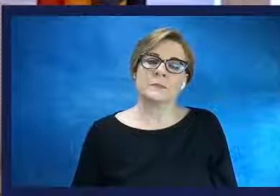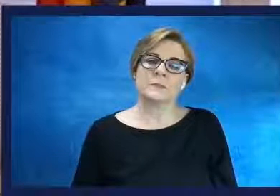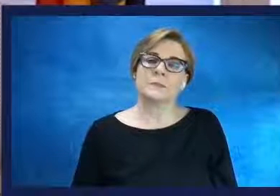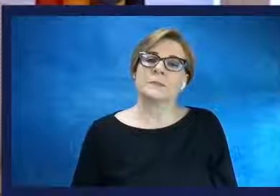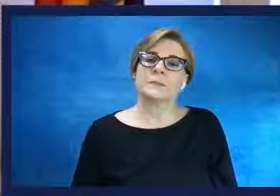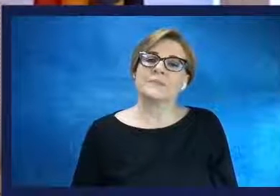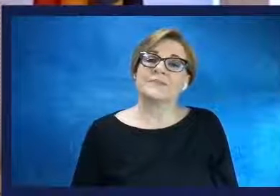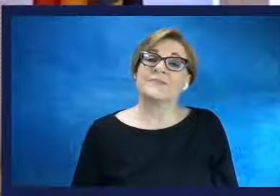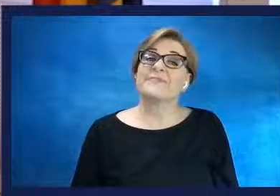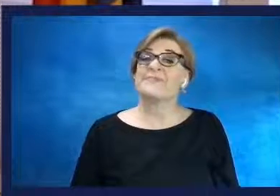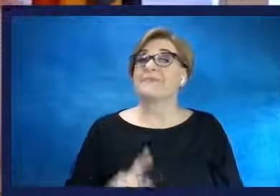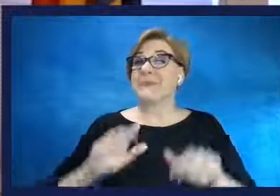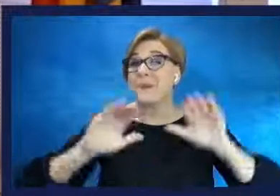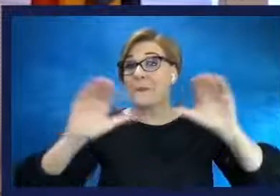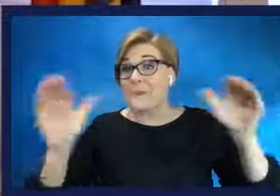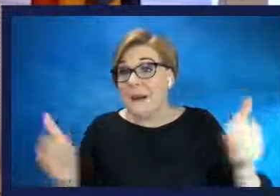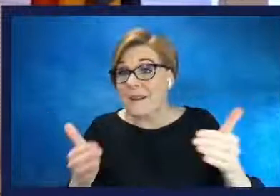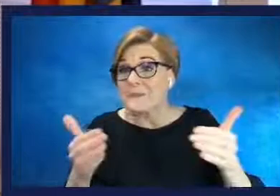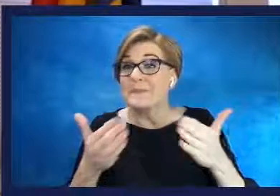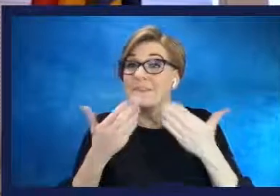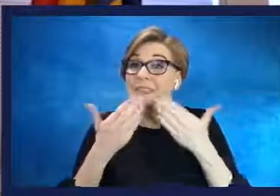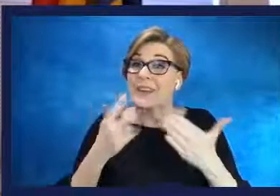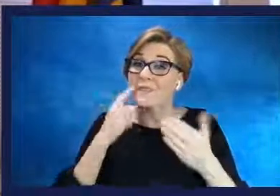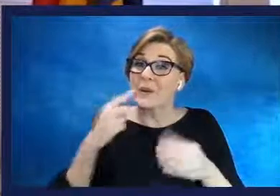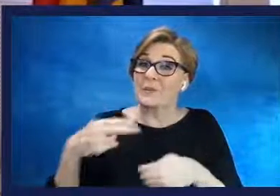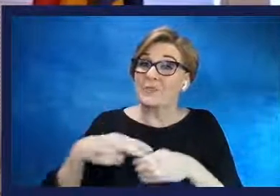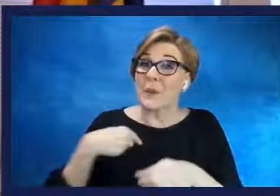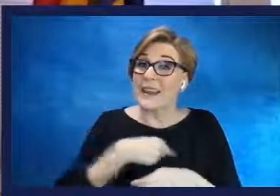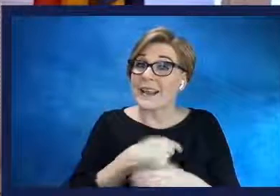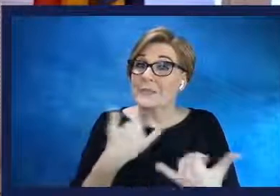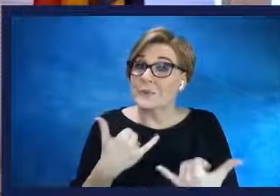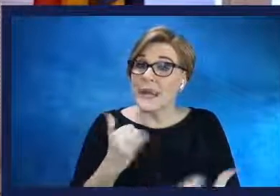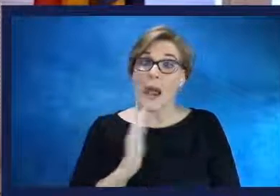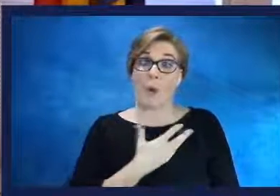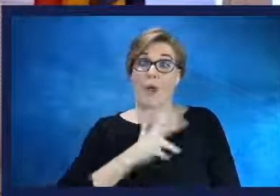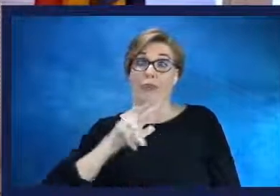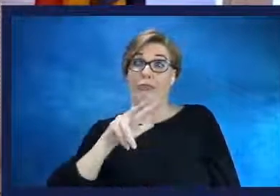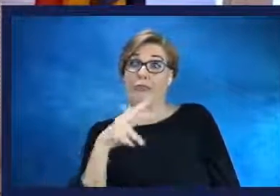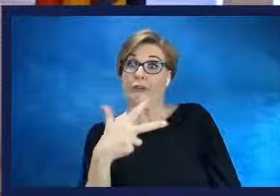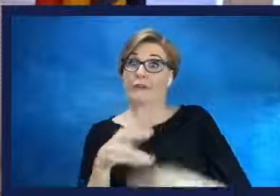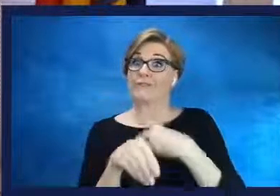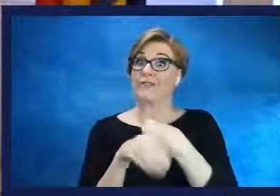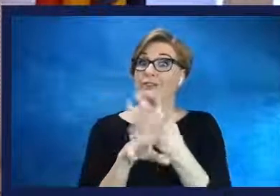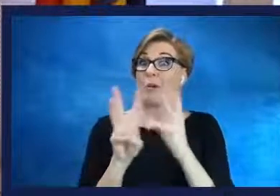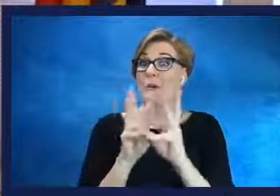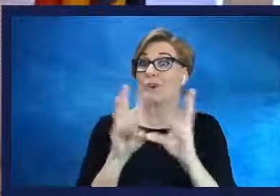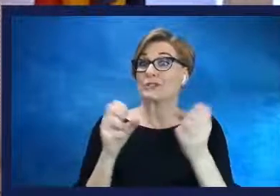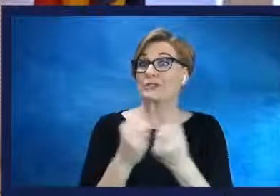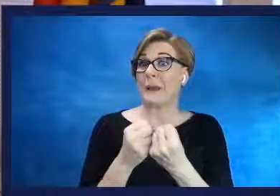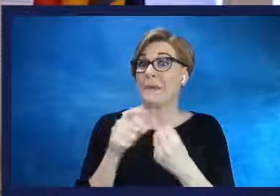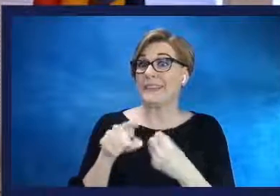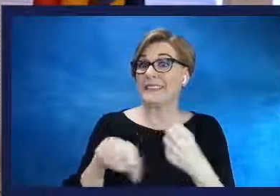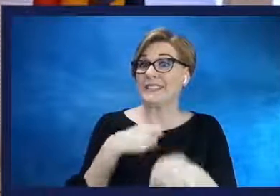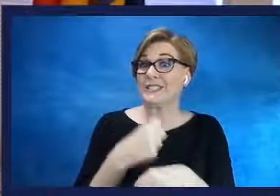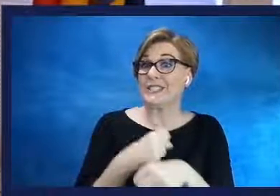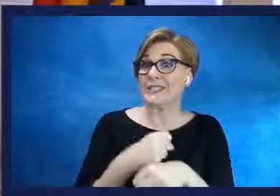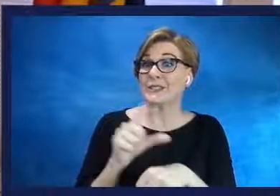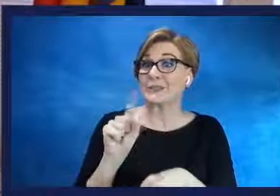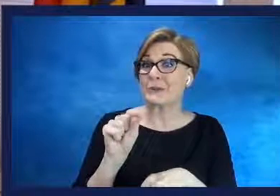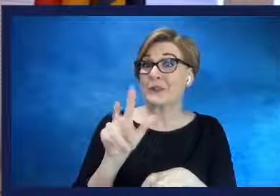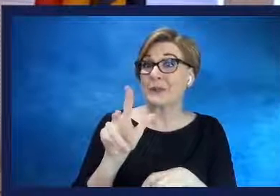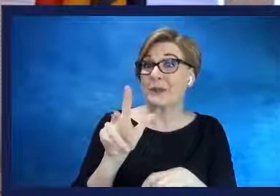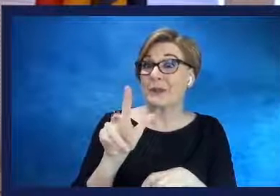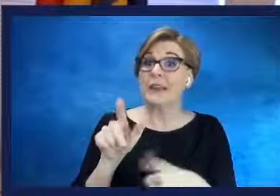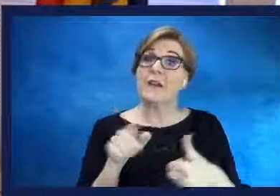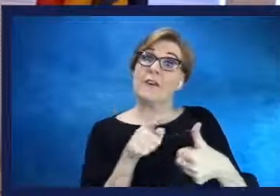Welcome, and thank you for joining us today on our third virtual workshop of 2023. So in our first virtual workshop, we